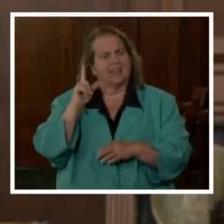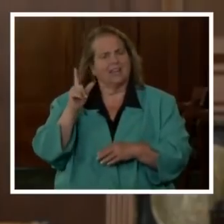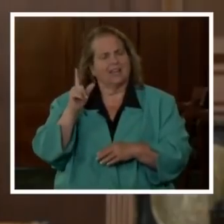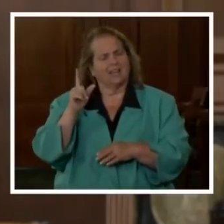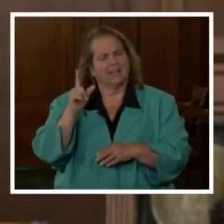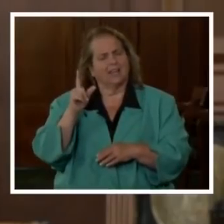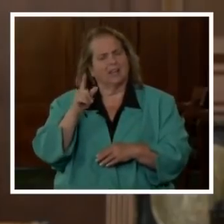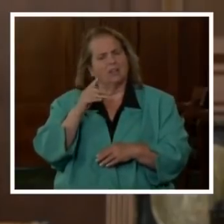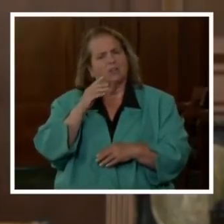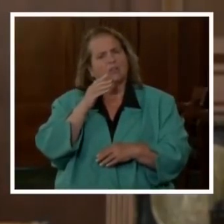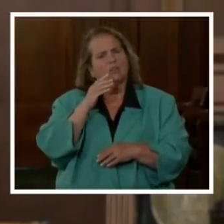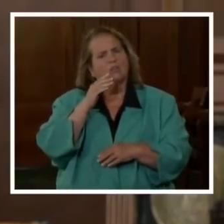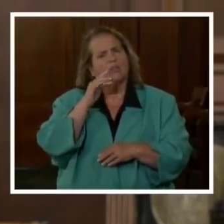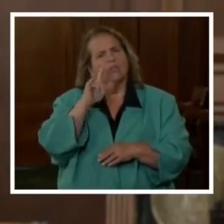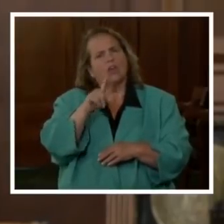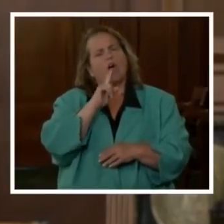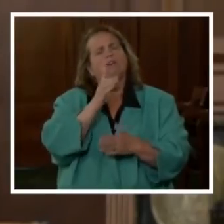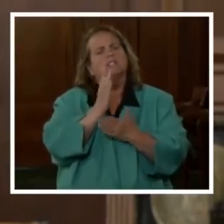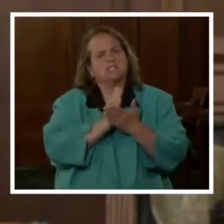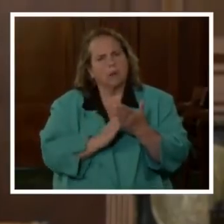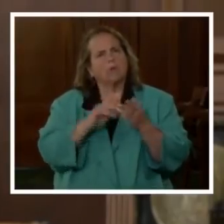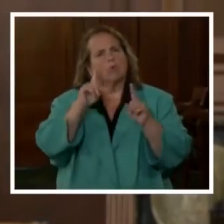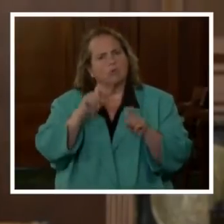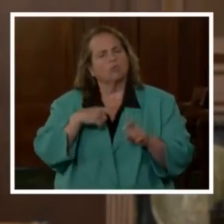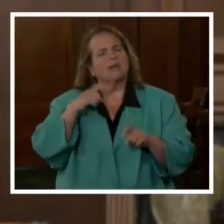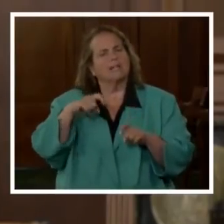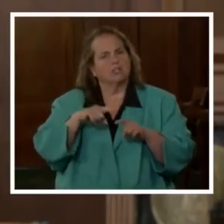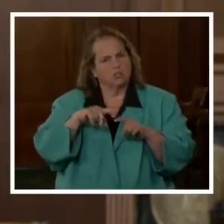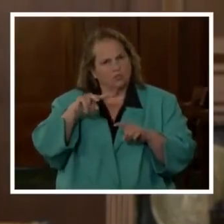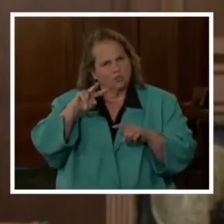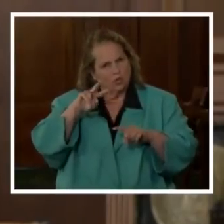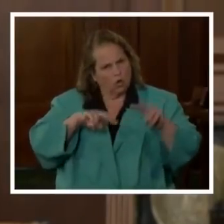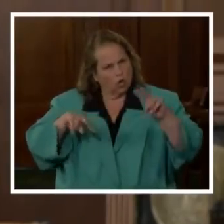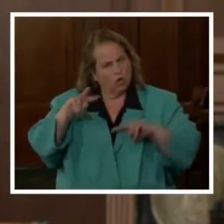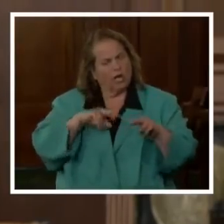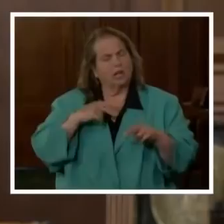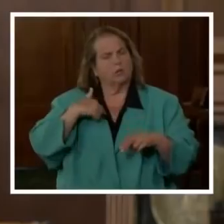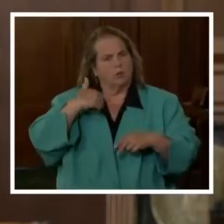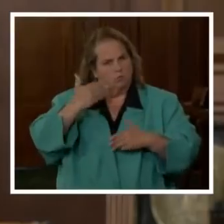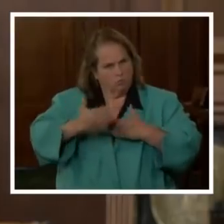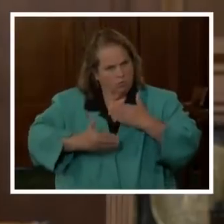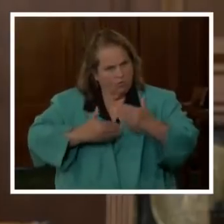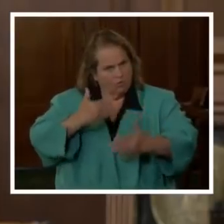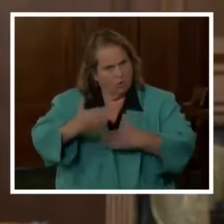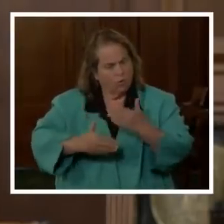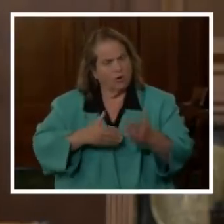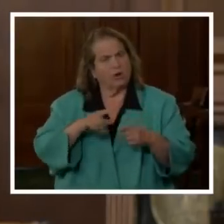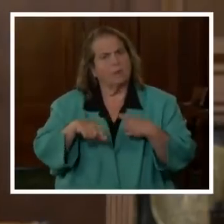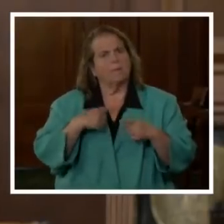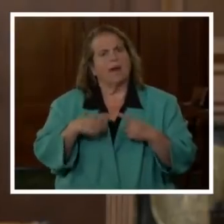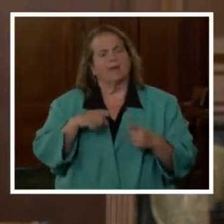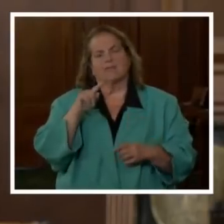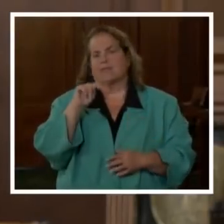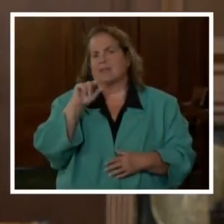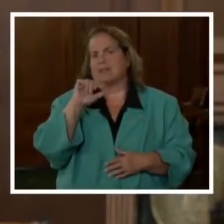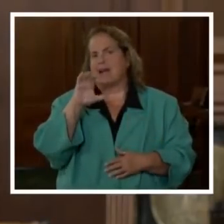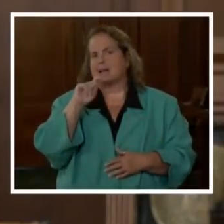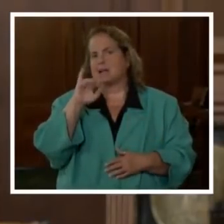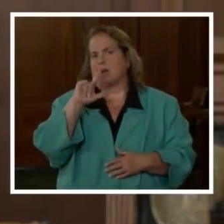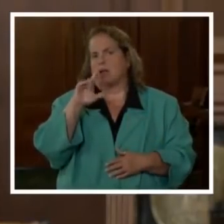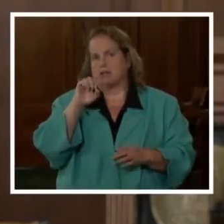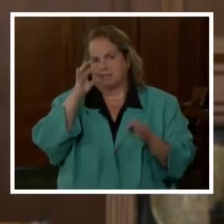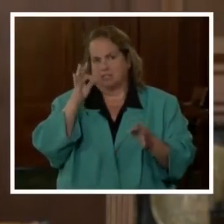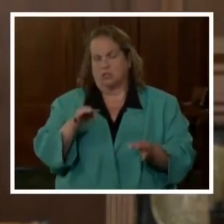questions that we're going to need to look at moving forward about the tactical decision to deploy